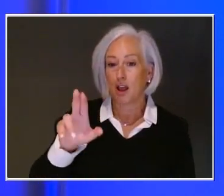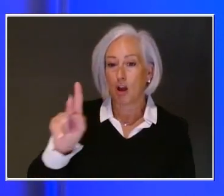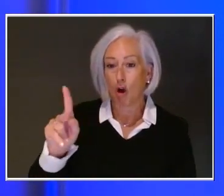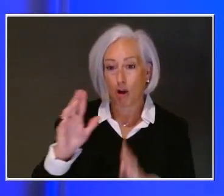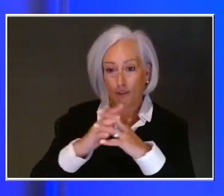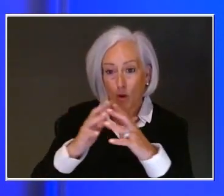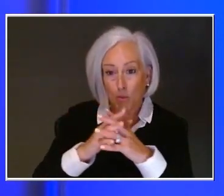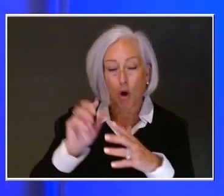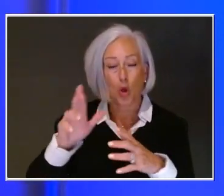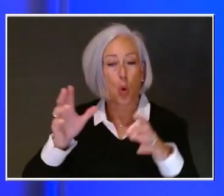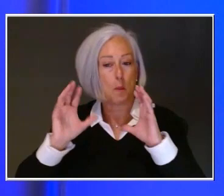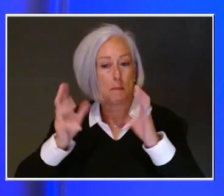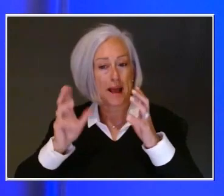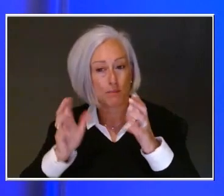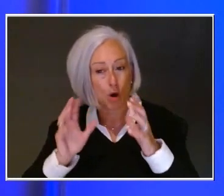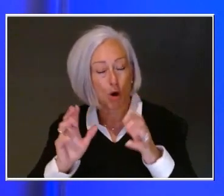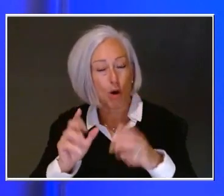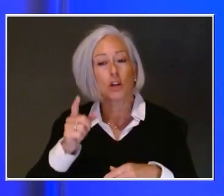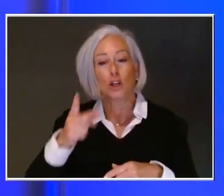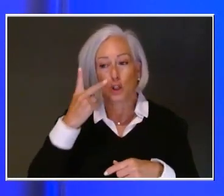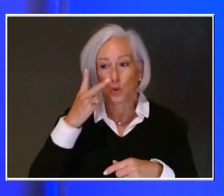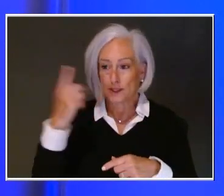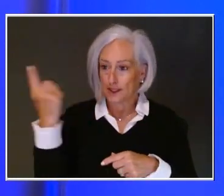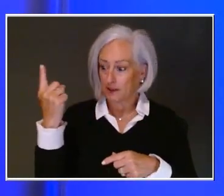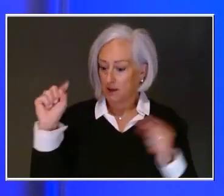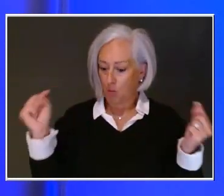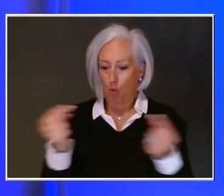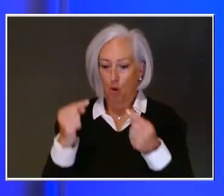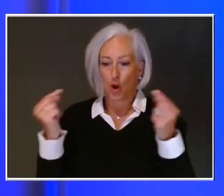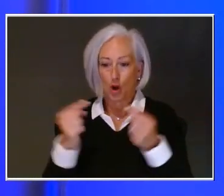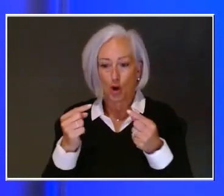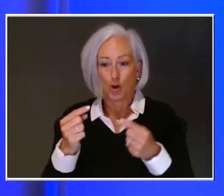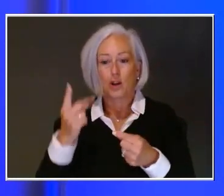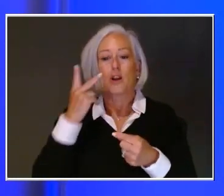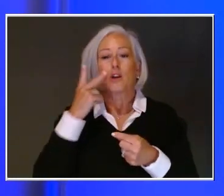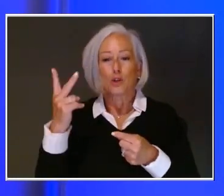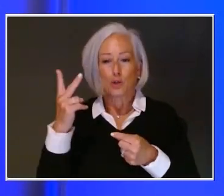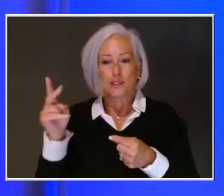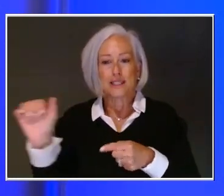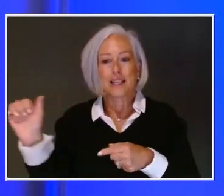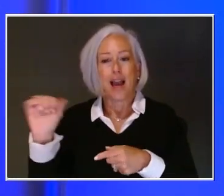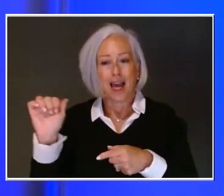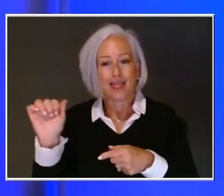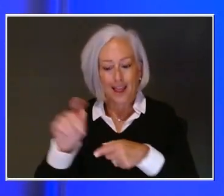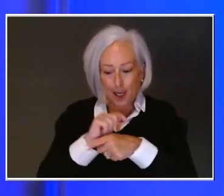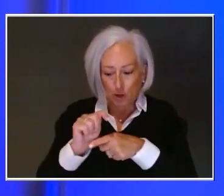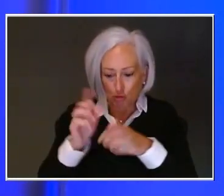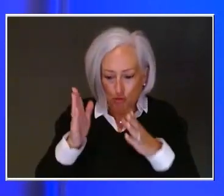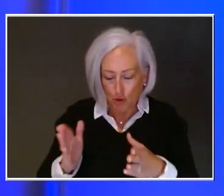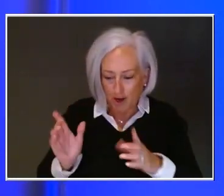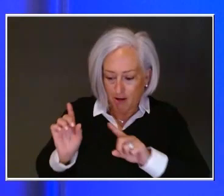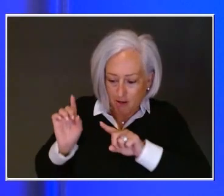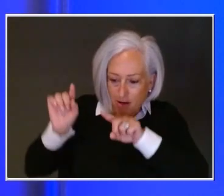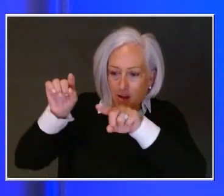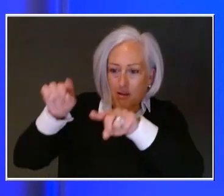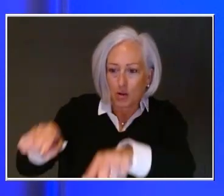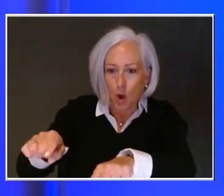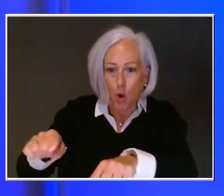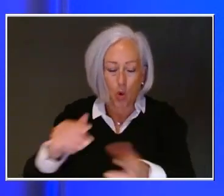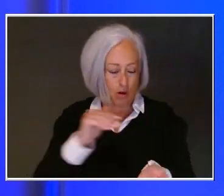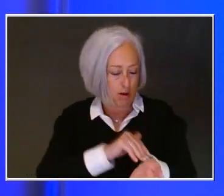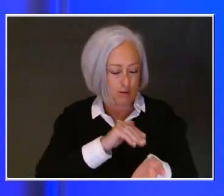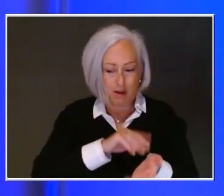basketball game, you see someone get hurt, and you see the athletic trainers run out, and you see the physicians run out, but there's a lot of folks behind the scenes